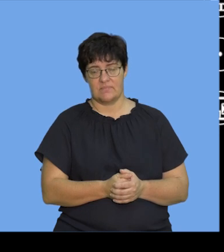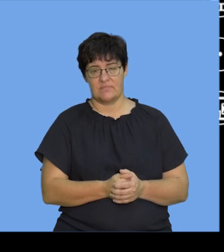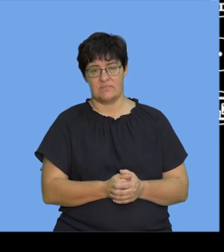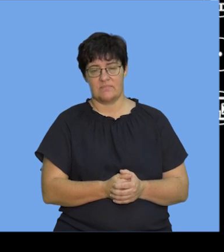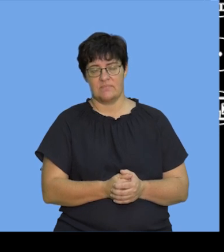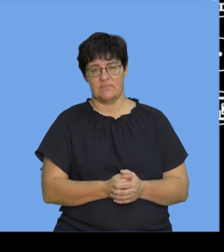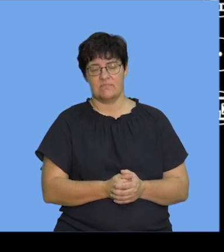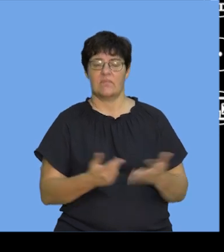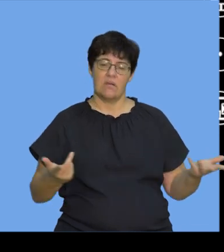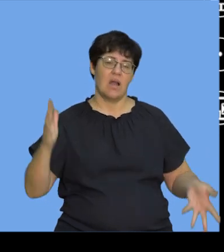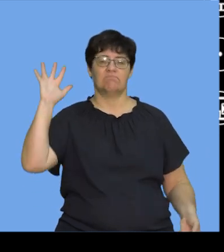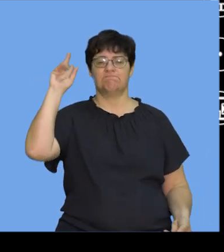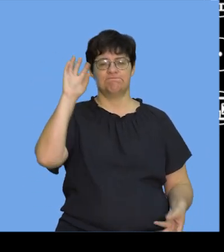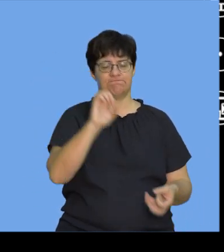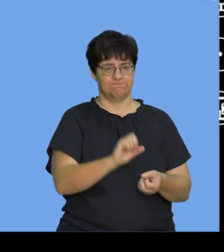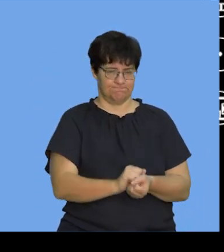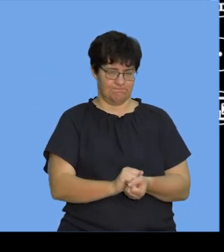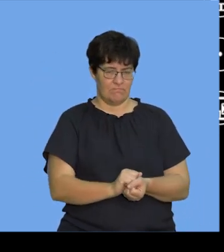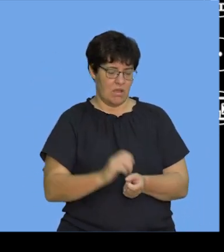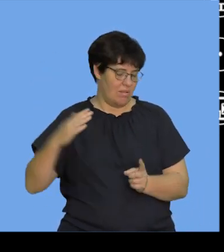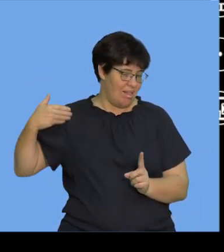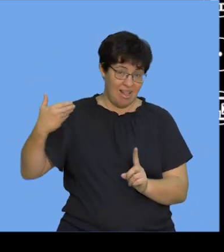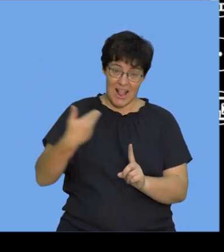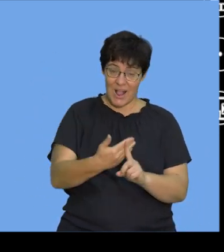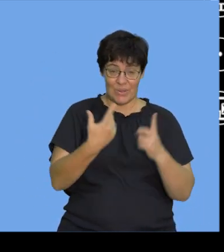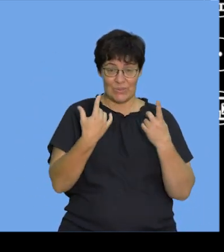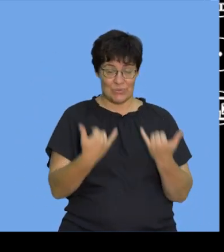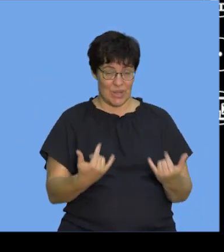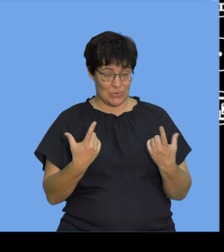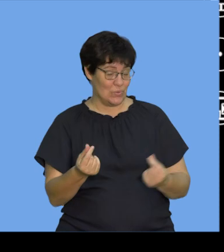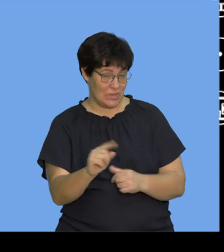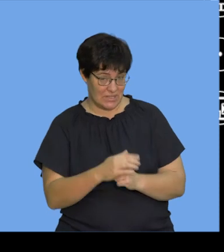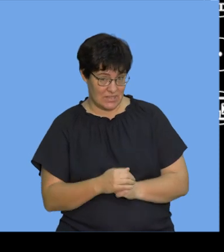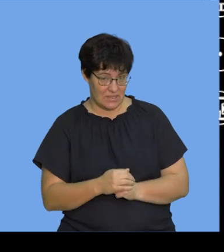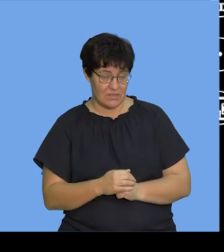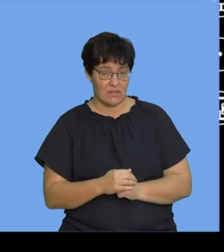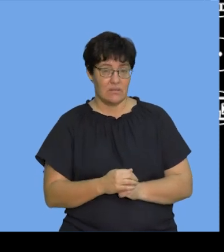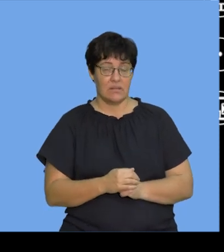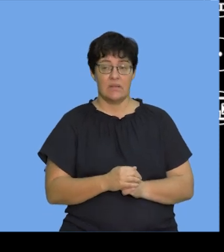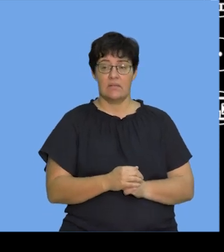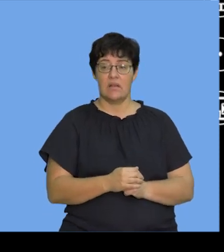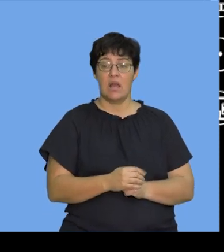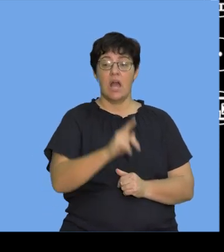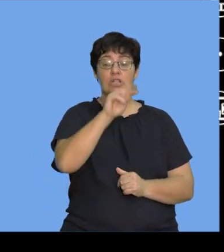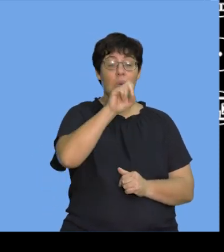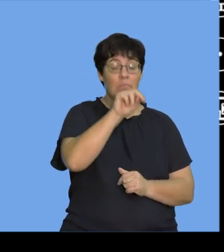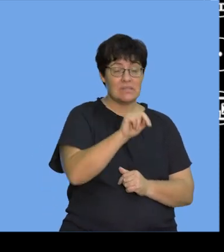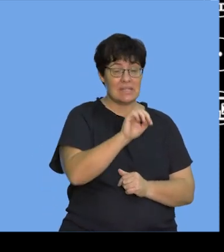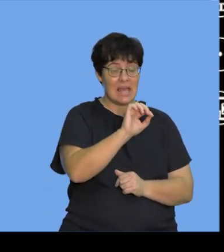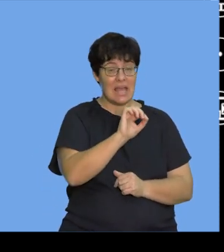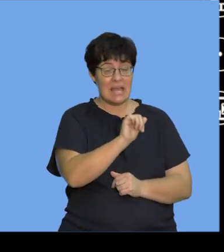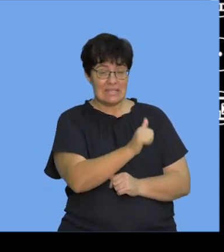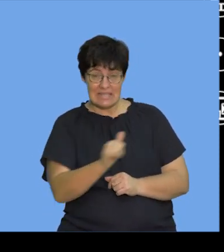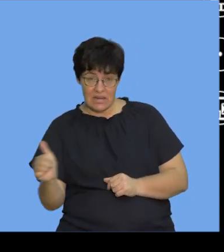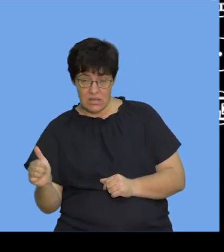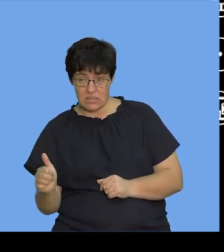just to summarize everything that we've done, guys, is make sure that you write out the terms of a series when given the series in